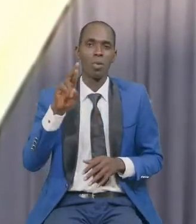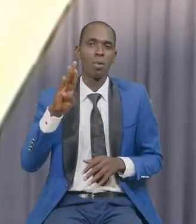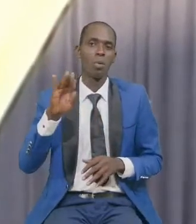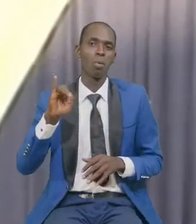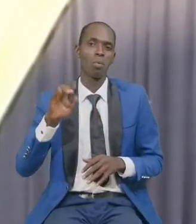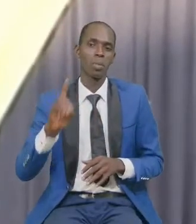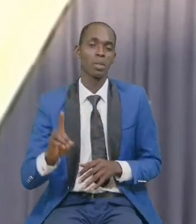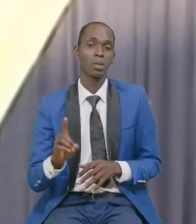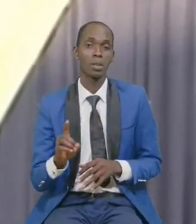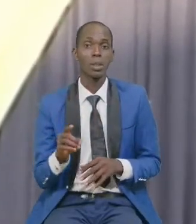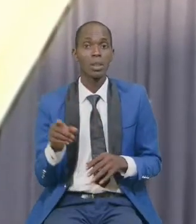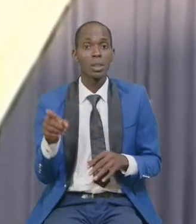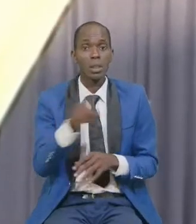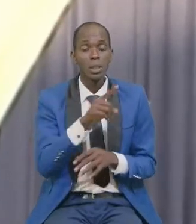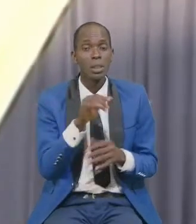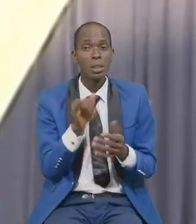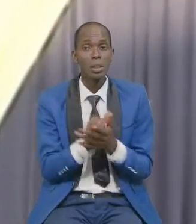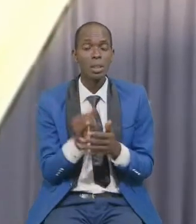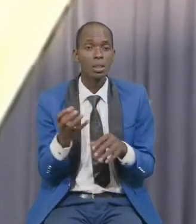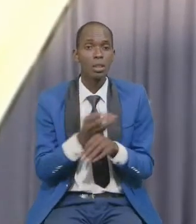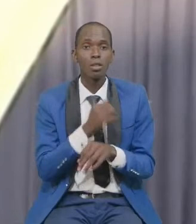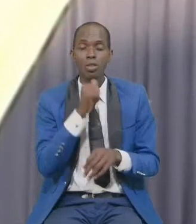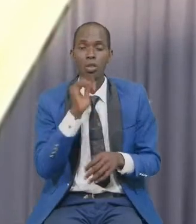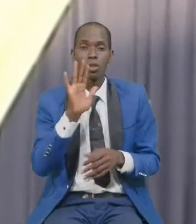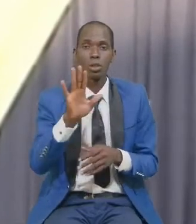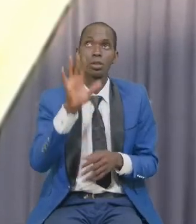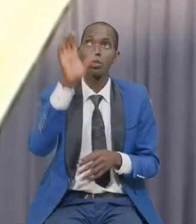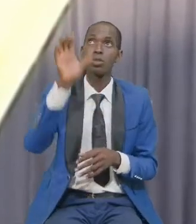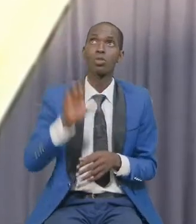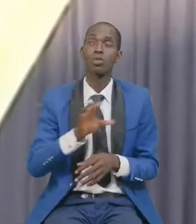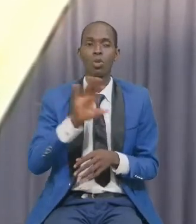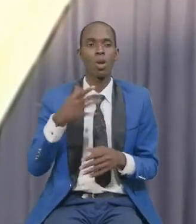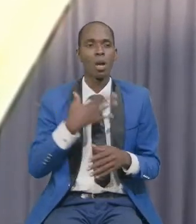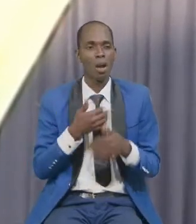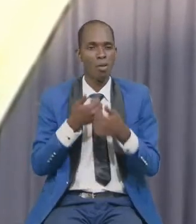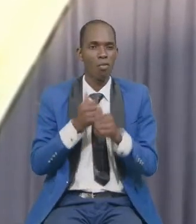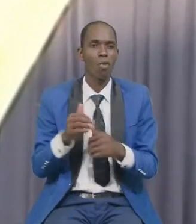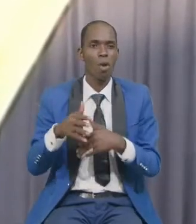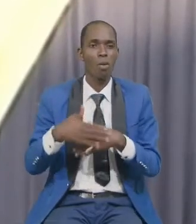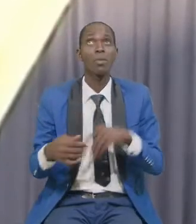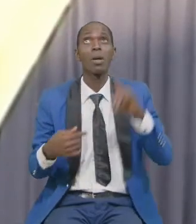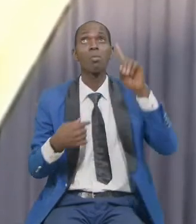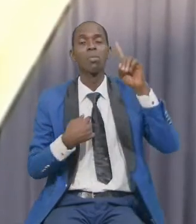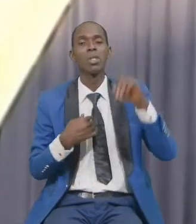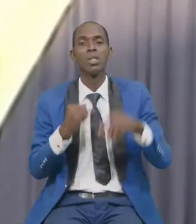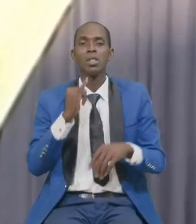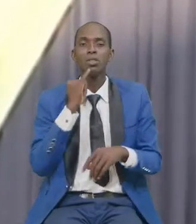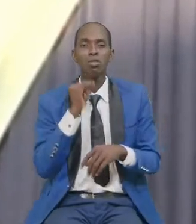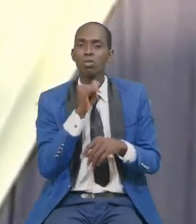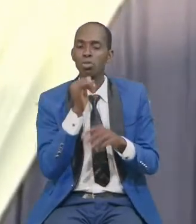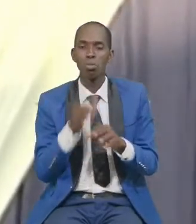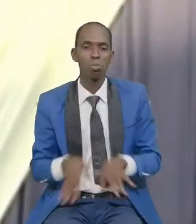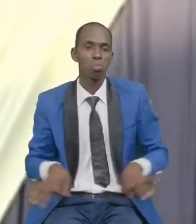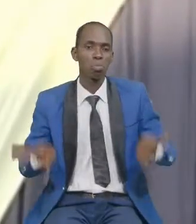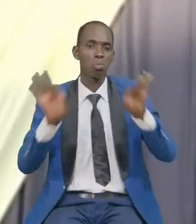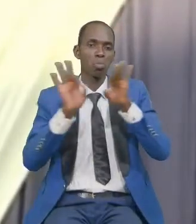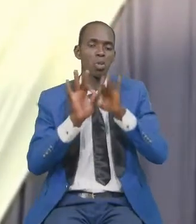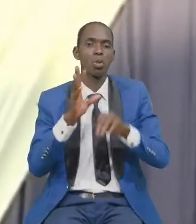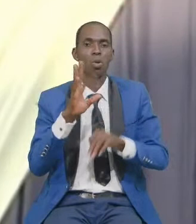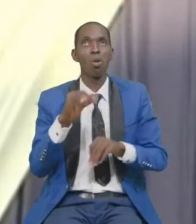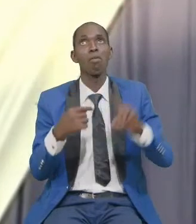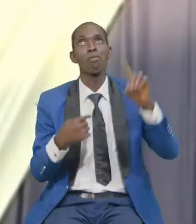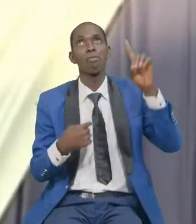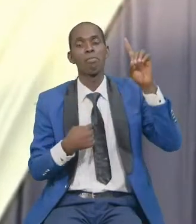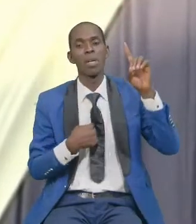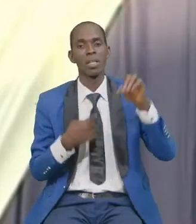that taketh not his cross and followeth after me is not worthy of me. I'm reading